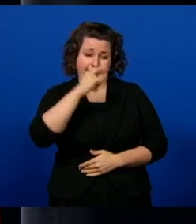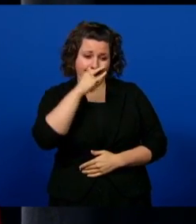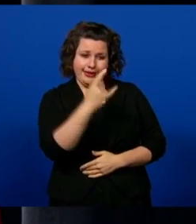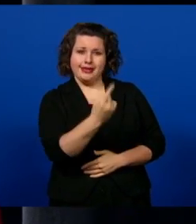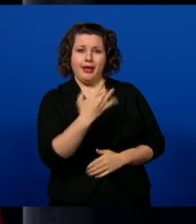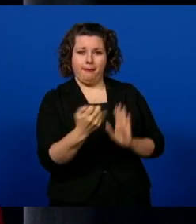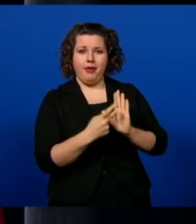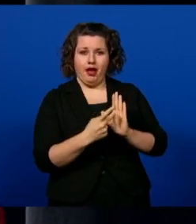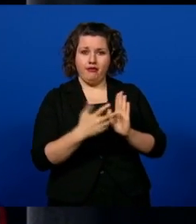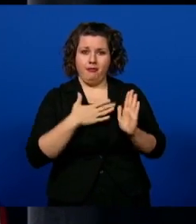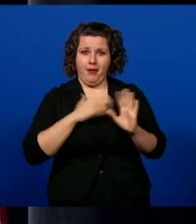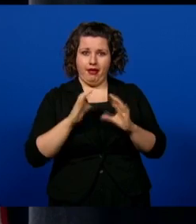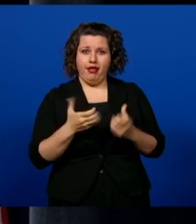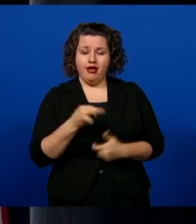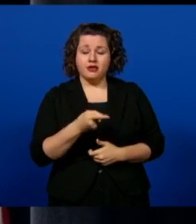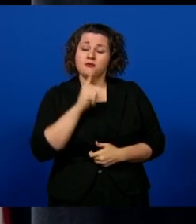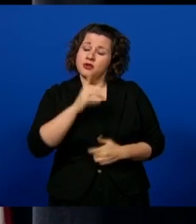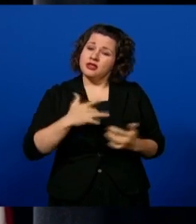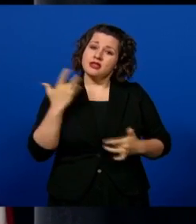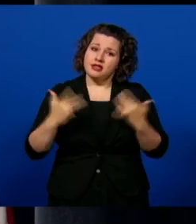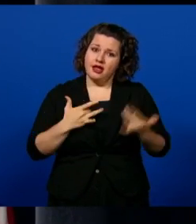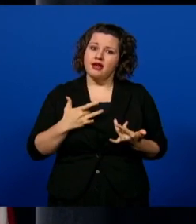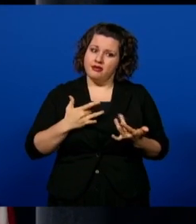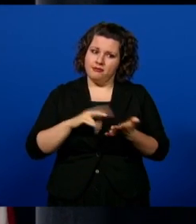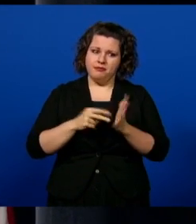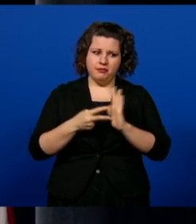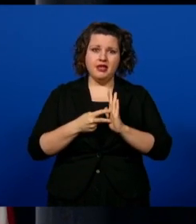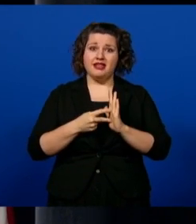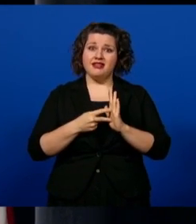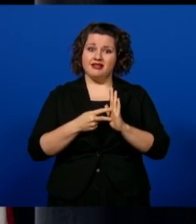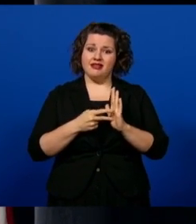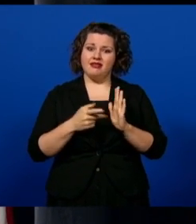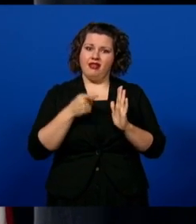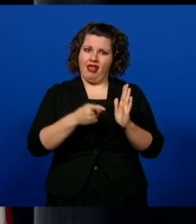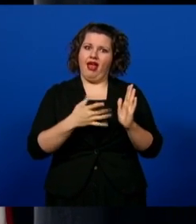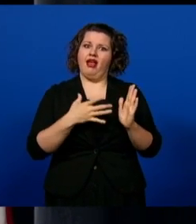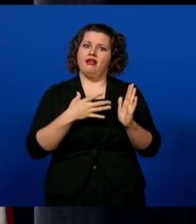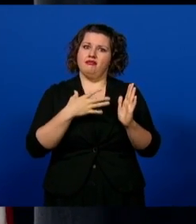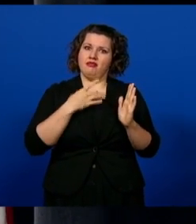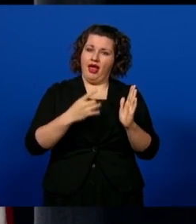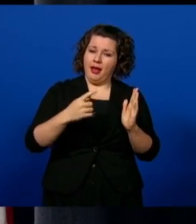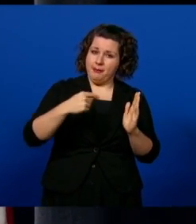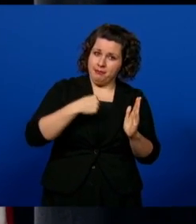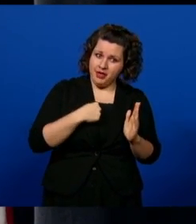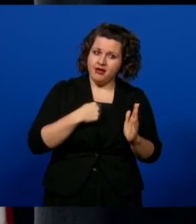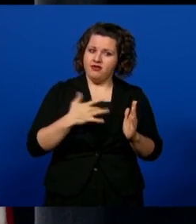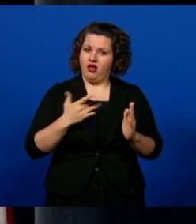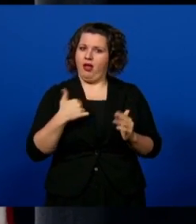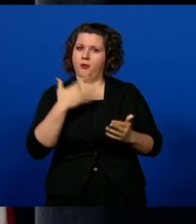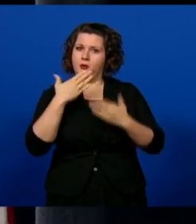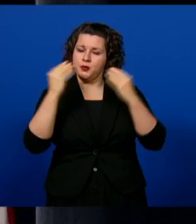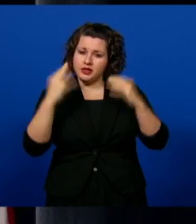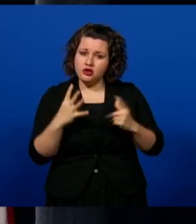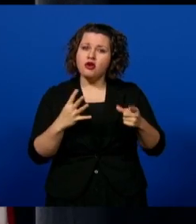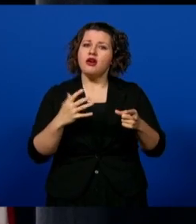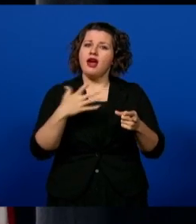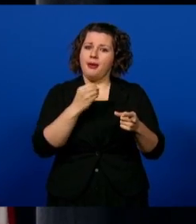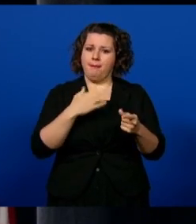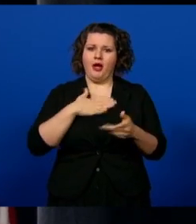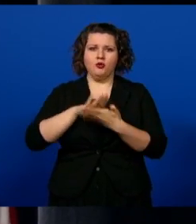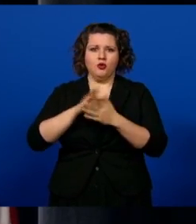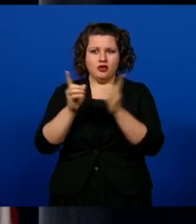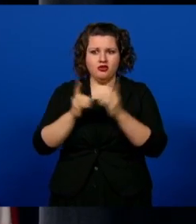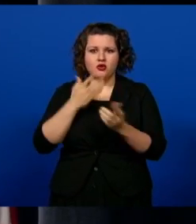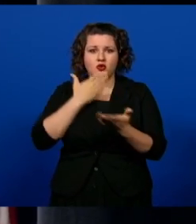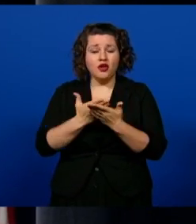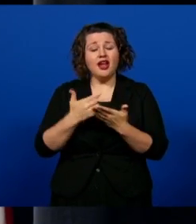really excited because that says something about the way that they feel about me and my district. I've seen some of my kids in the community, and the